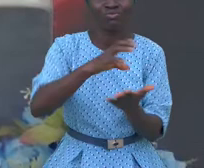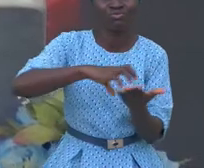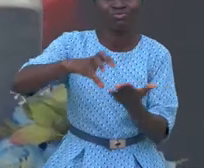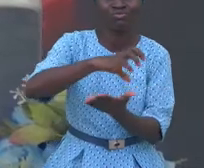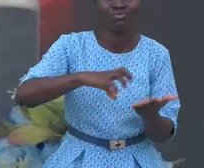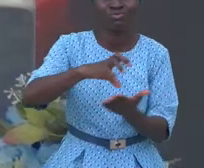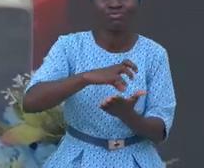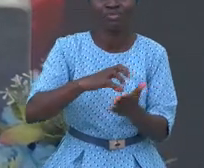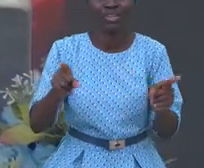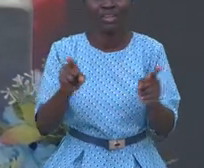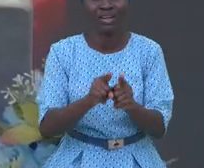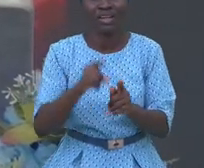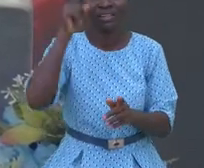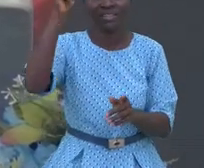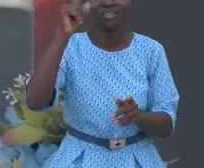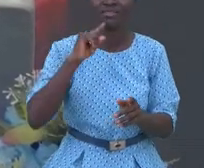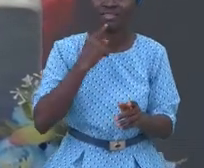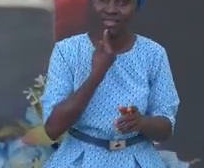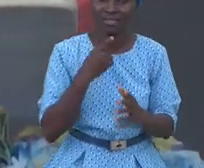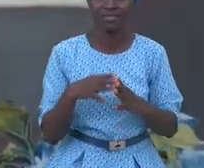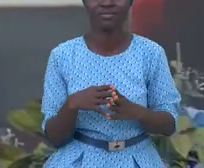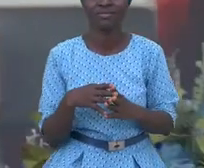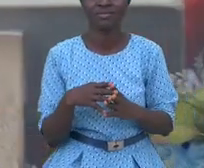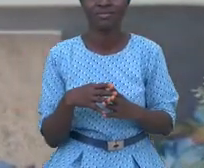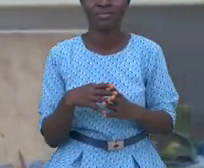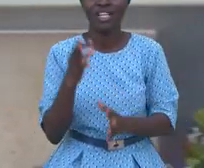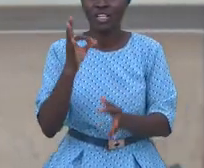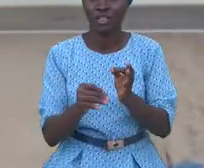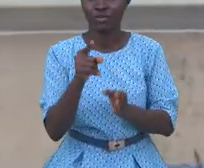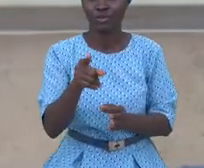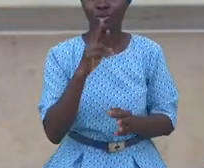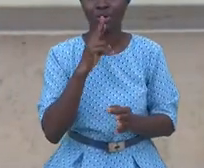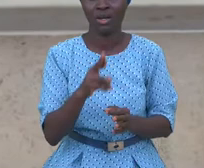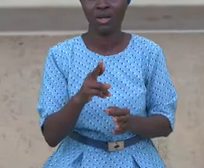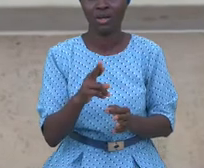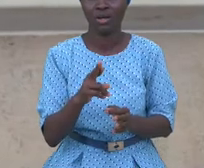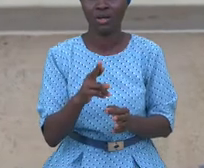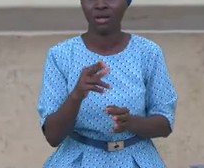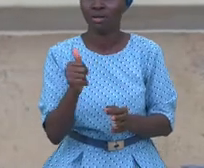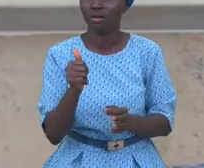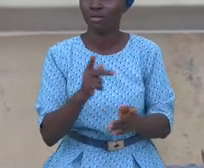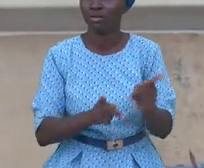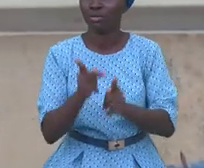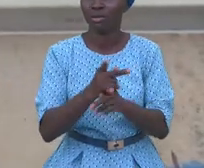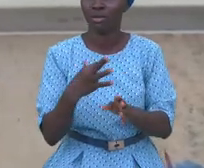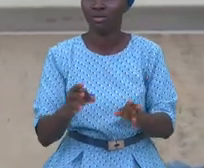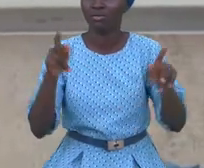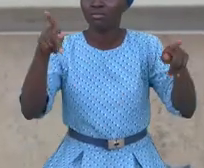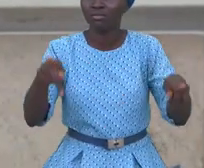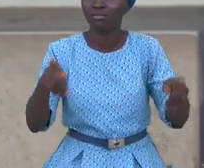zeal. Zealous. If you are kind of plastic,